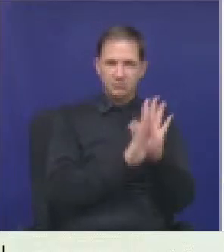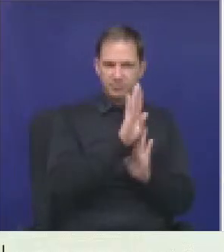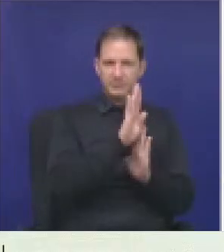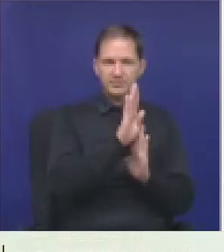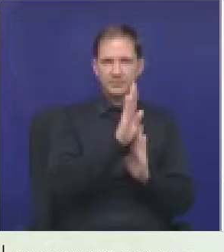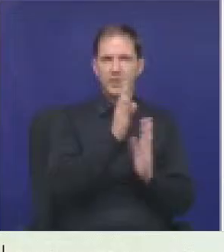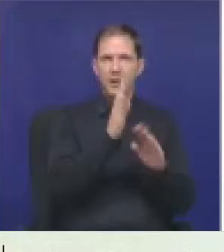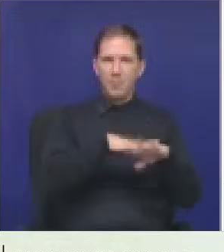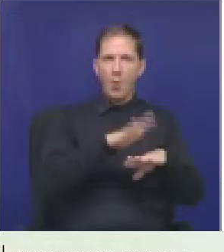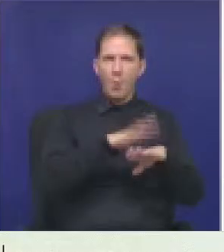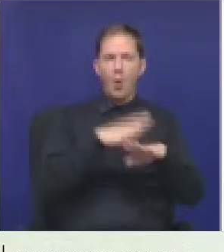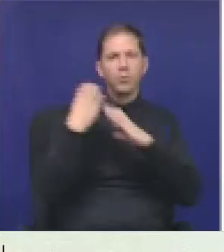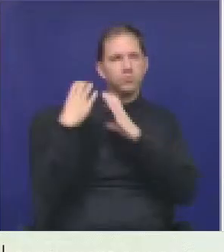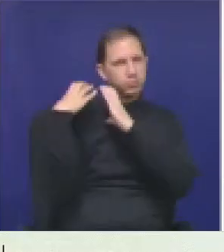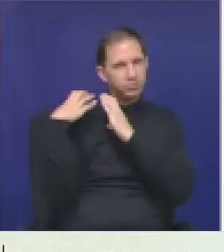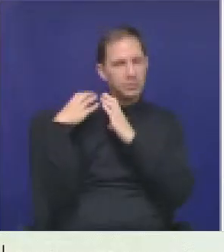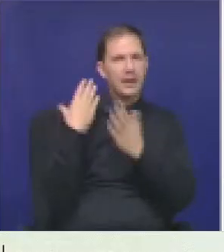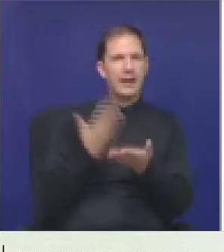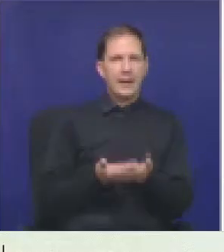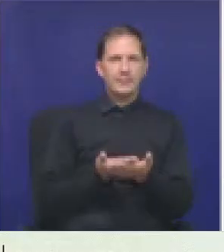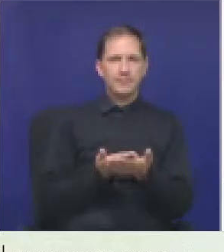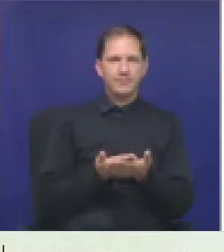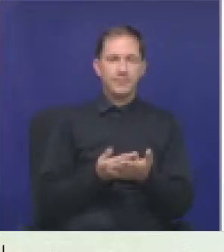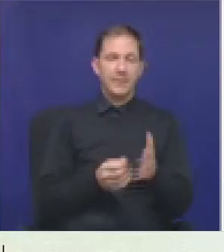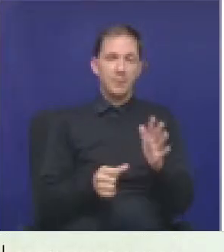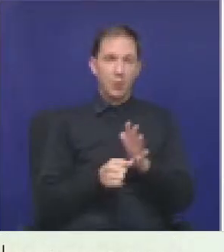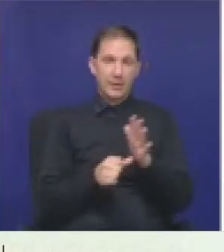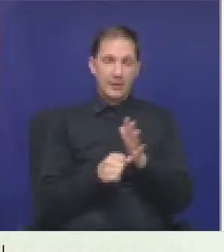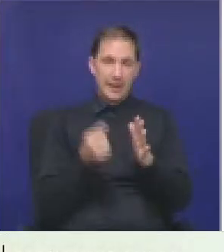indicated, understanding and effectively managing the data